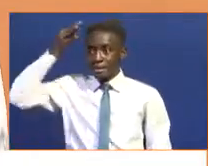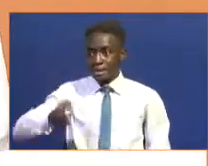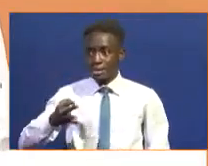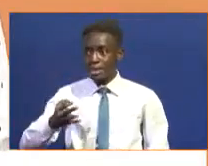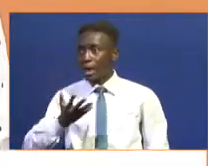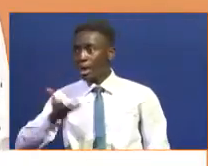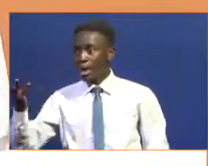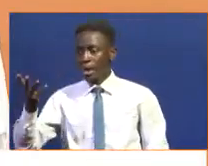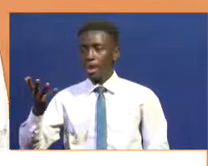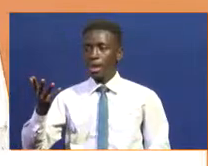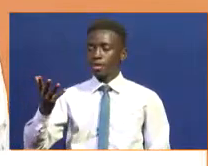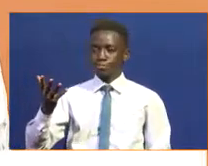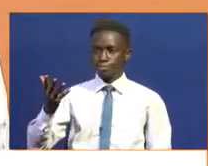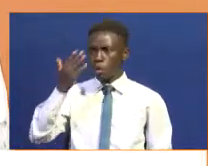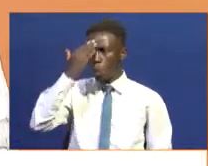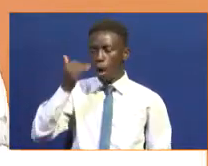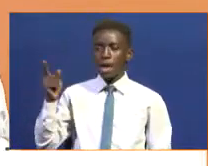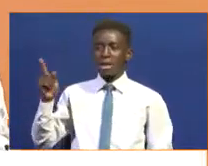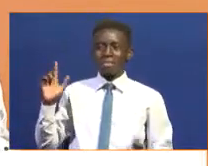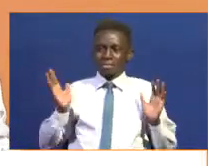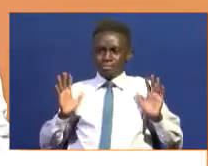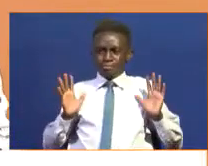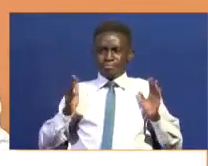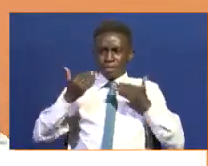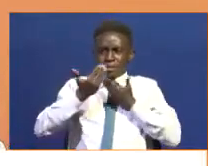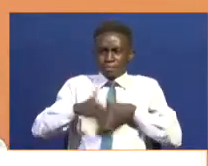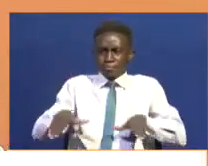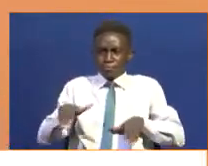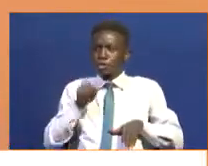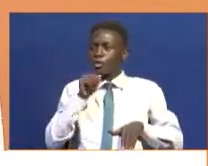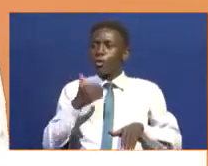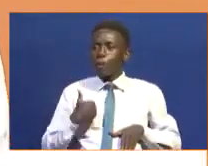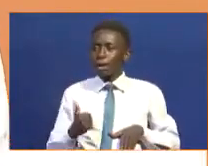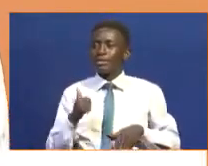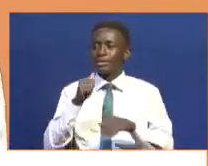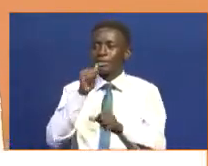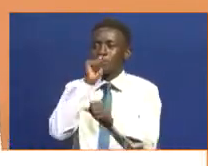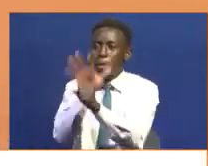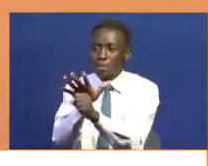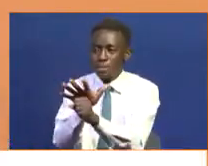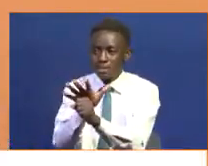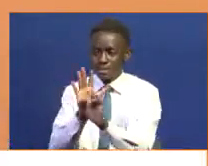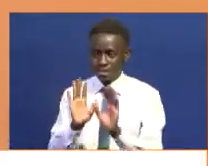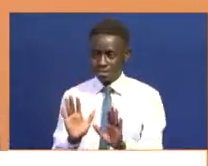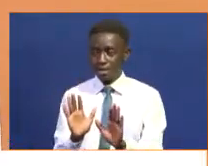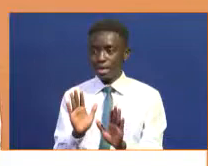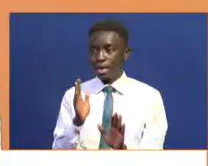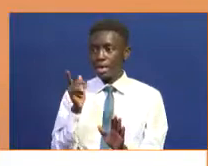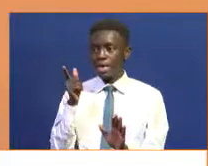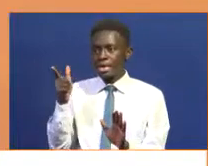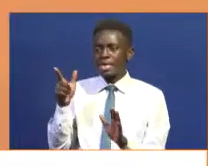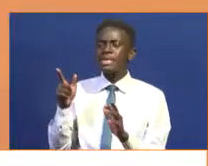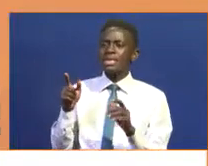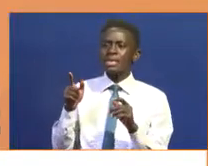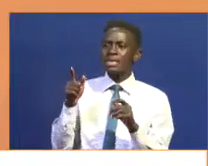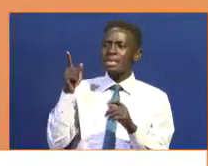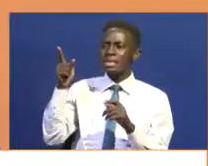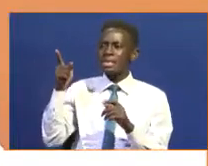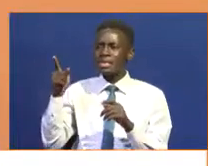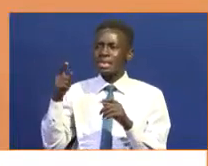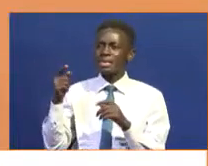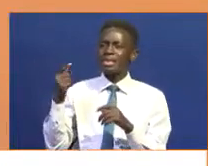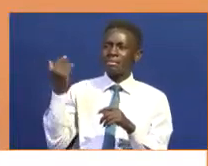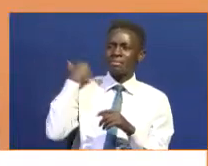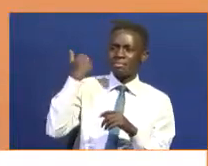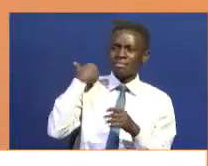to commit. So the so-called disruptors. The disruptors, but they're disrupting in a way where we have a global crisis. We're